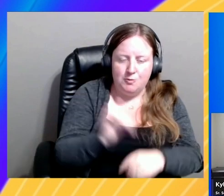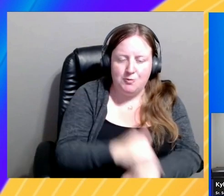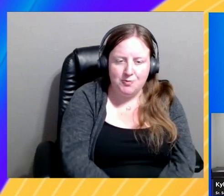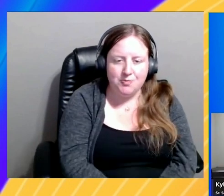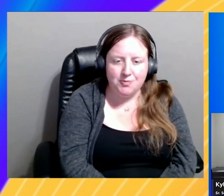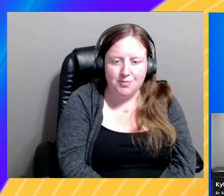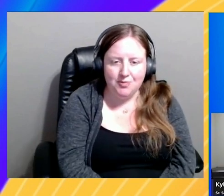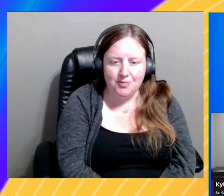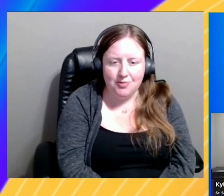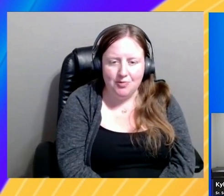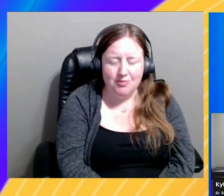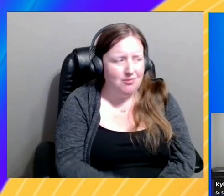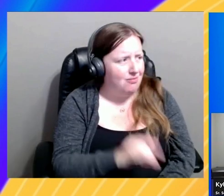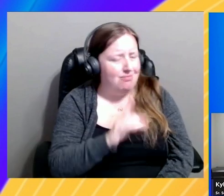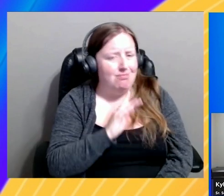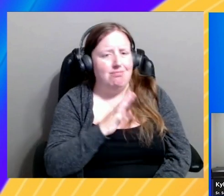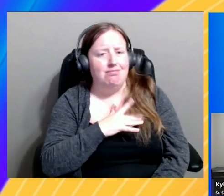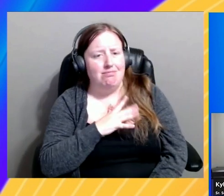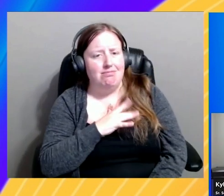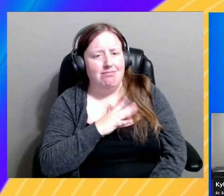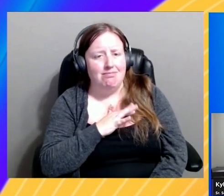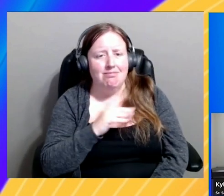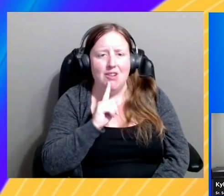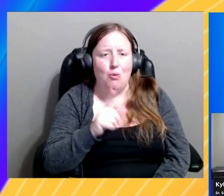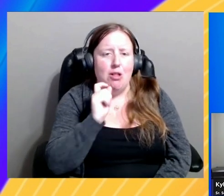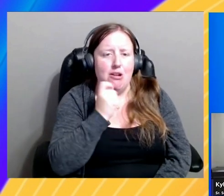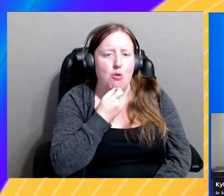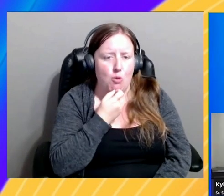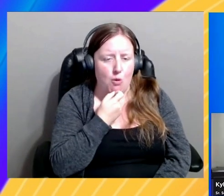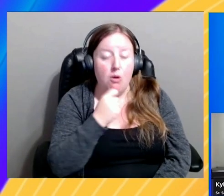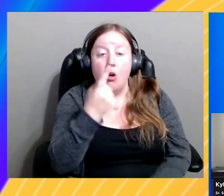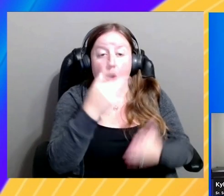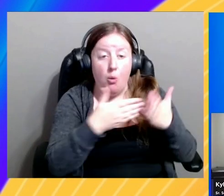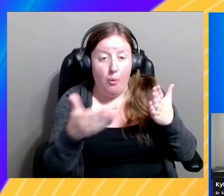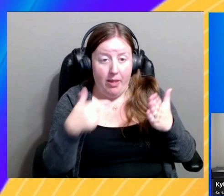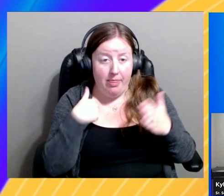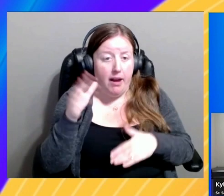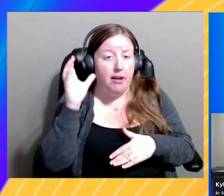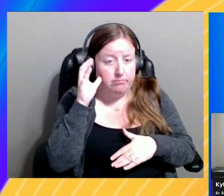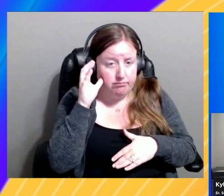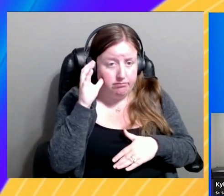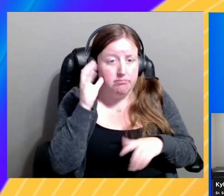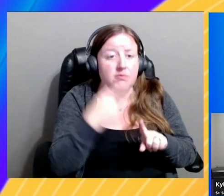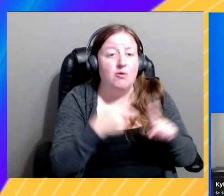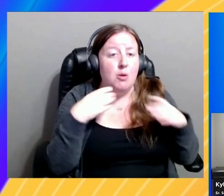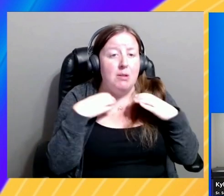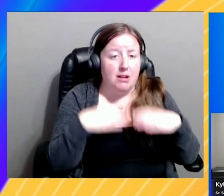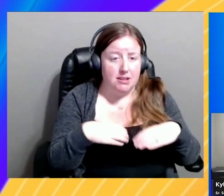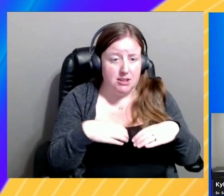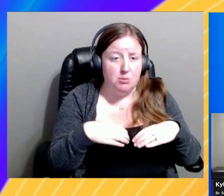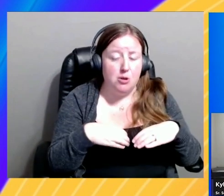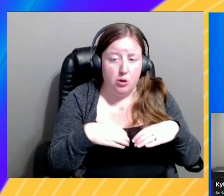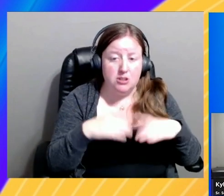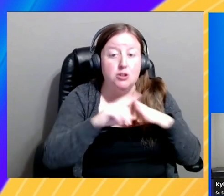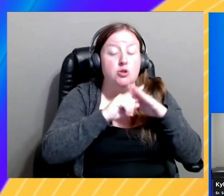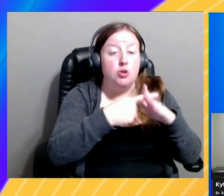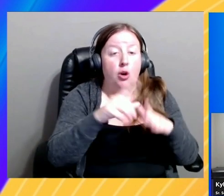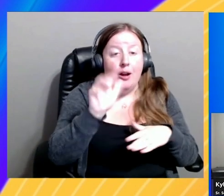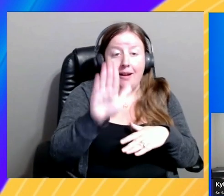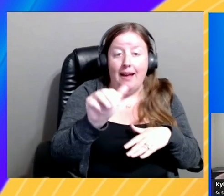That's really cool, because one thing that I hear from customers that are starting their AWS journey is,